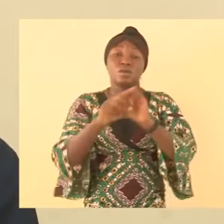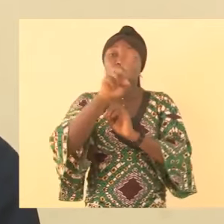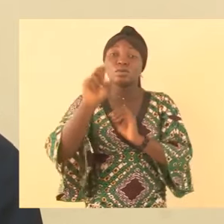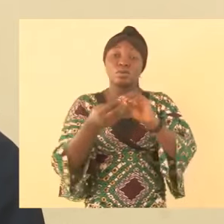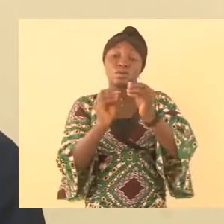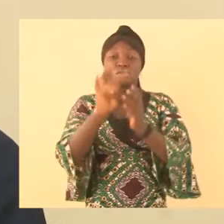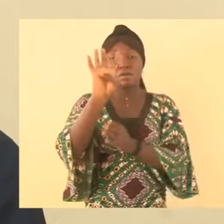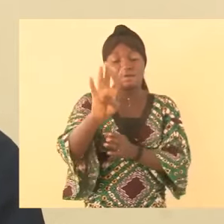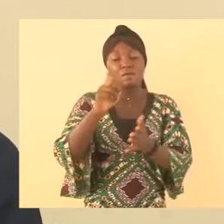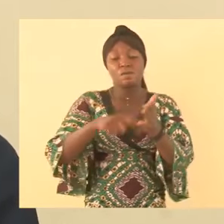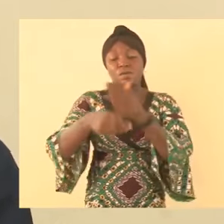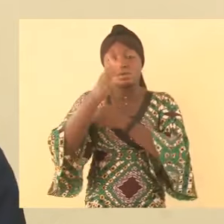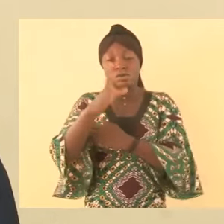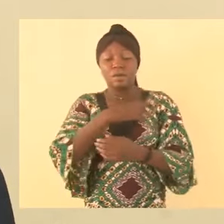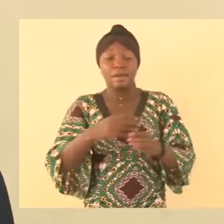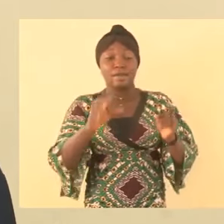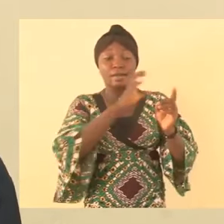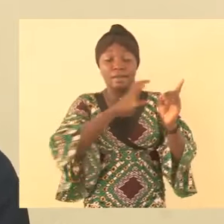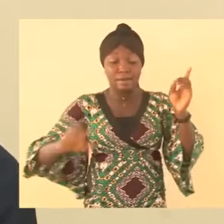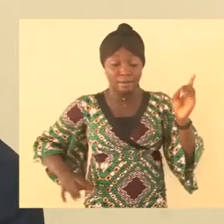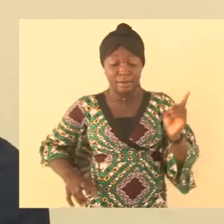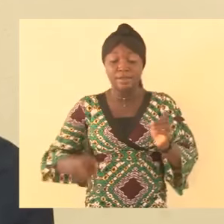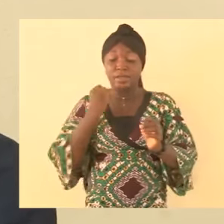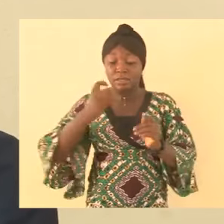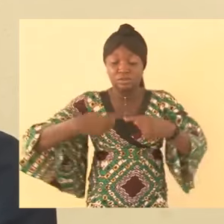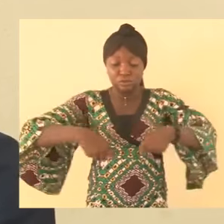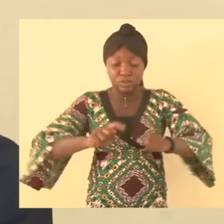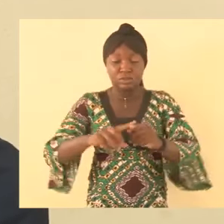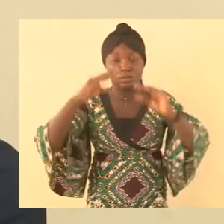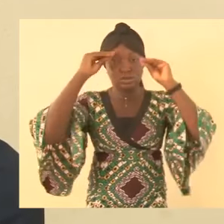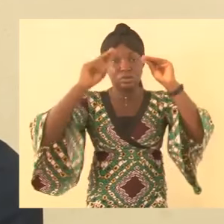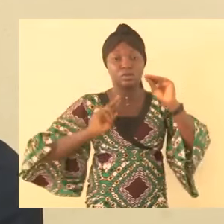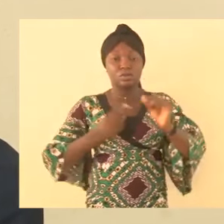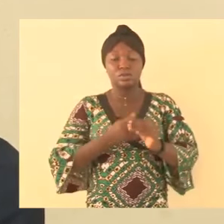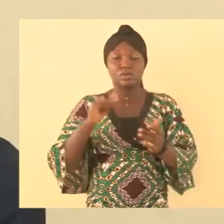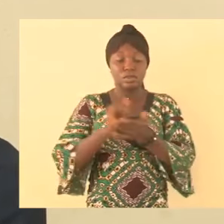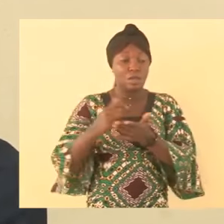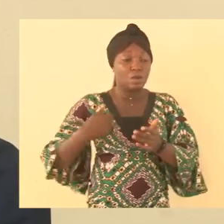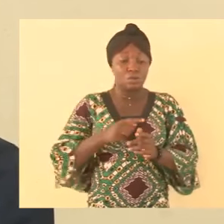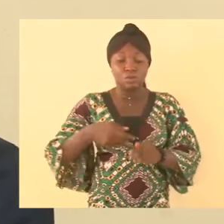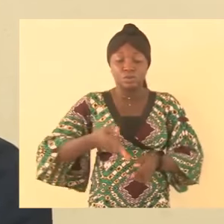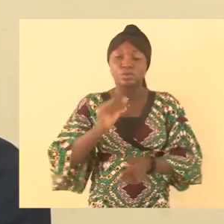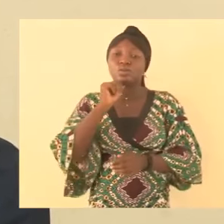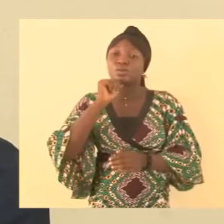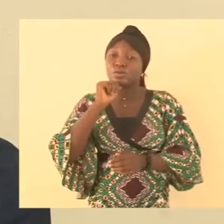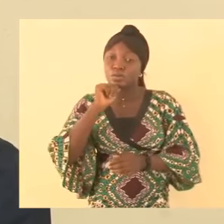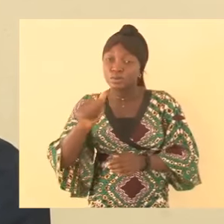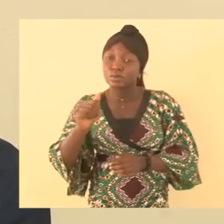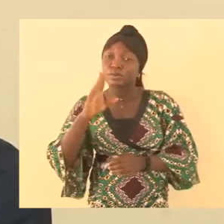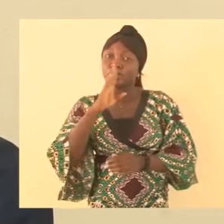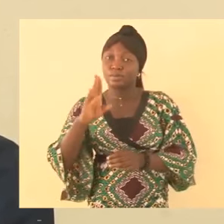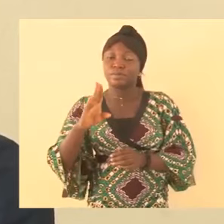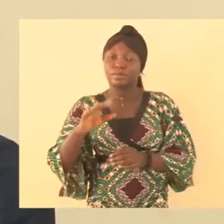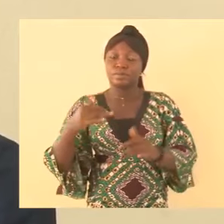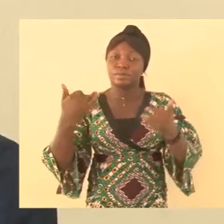four, the word of God and Christ is trying to teach us that we should not be lobbied or